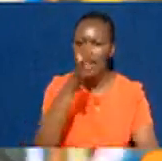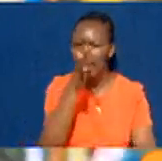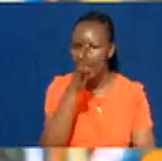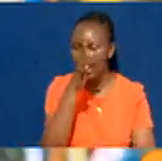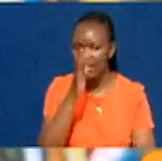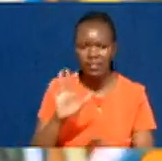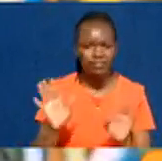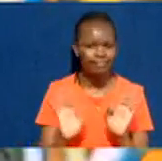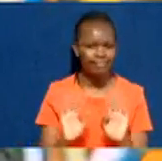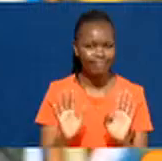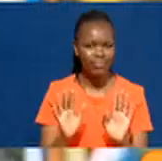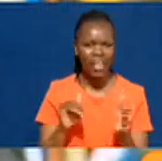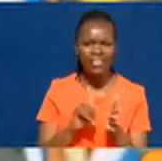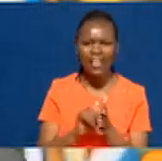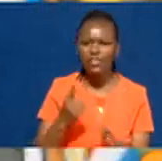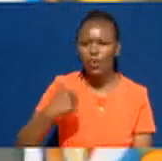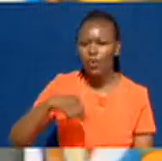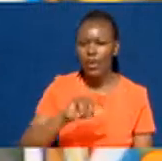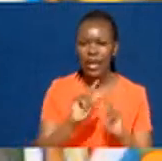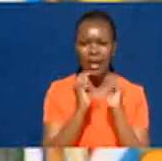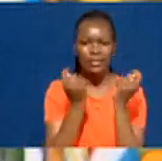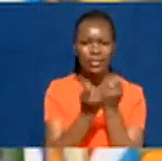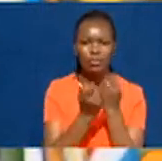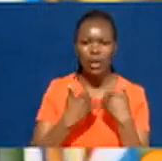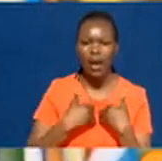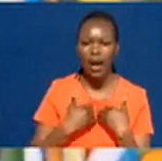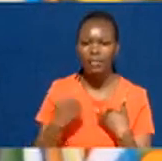or that we harbor